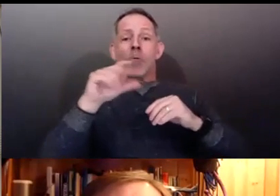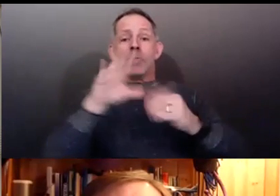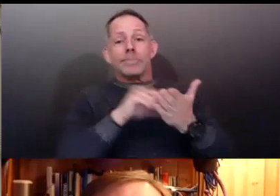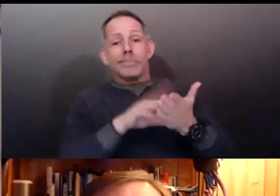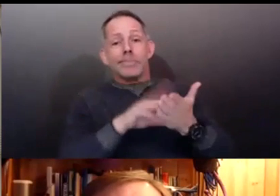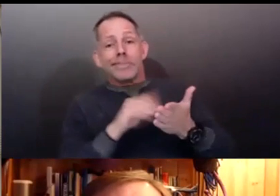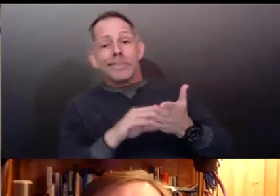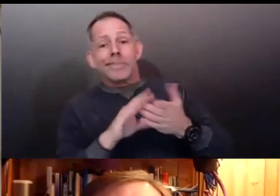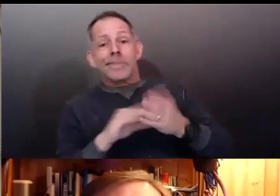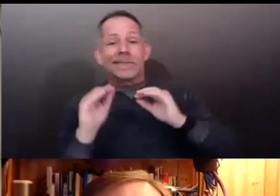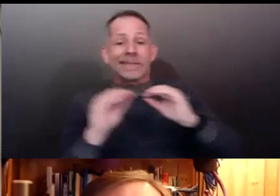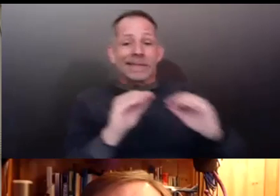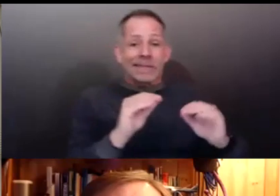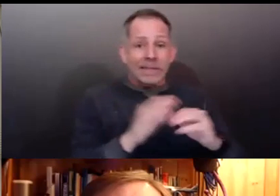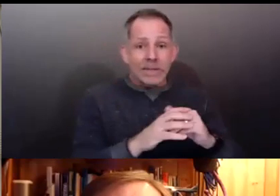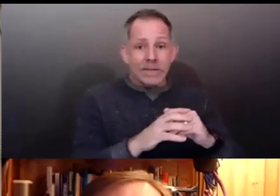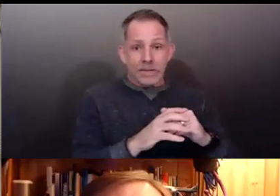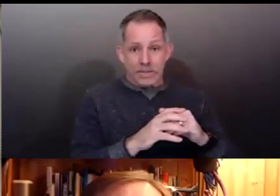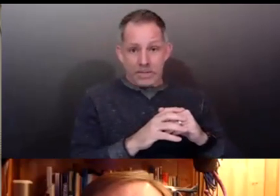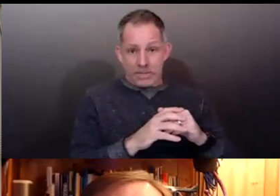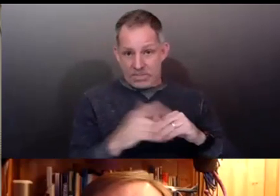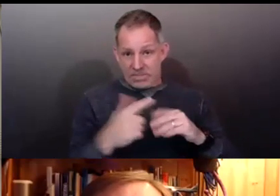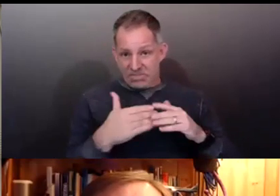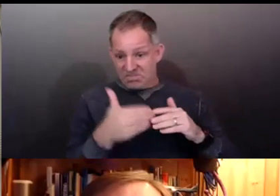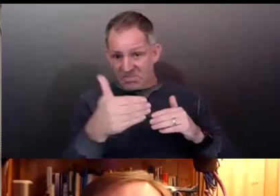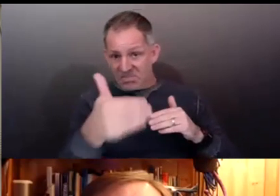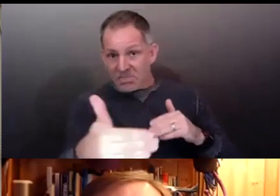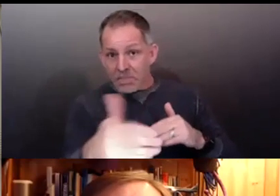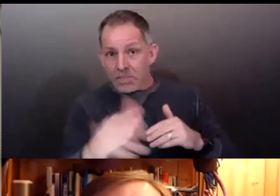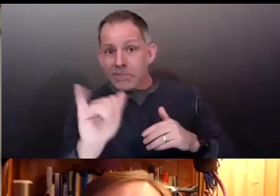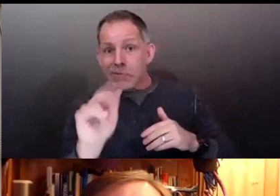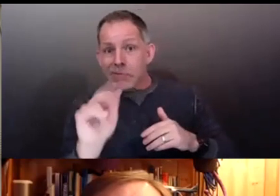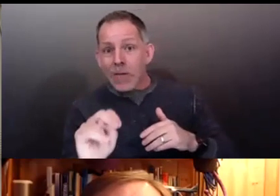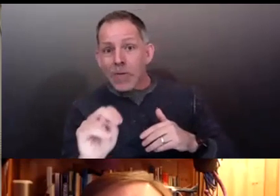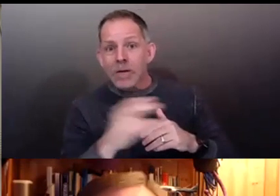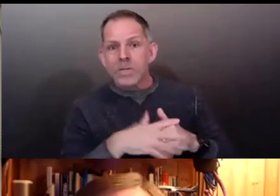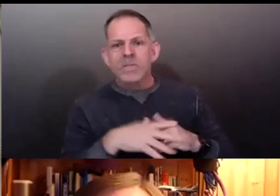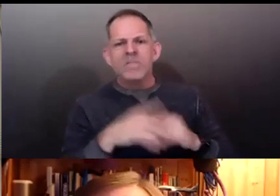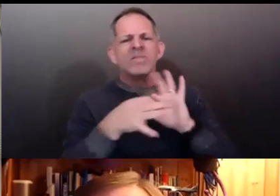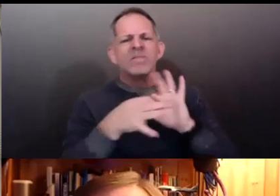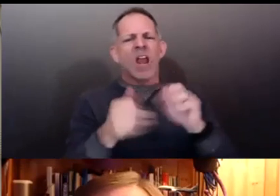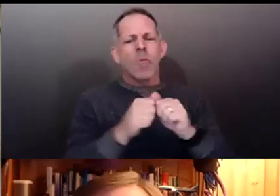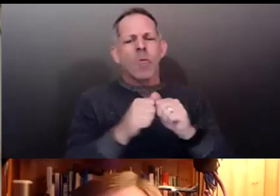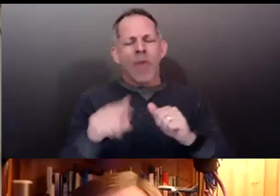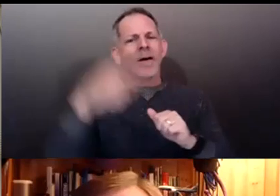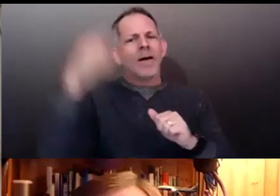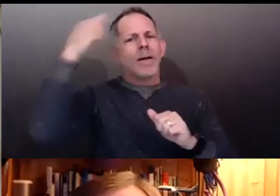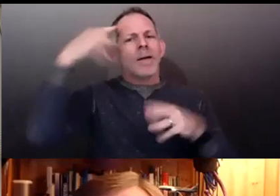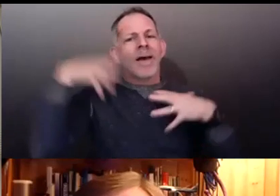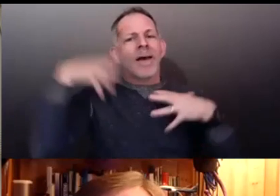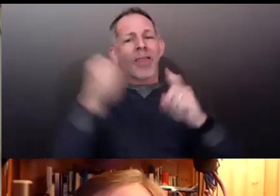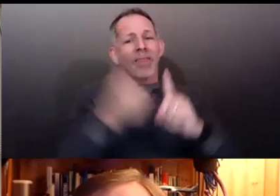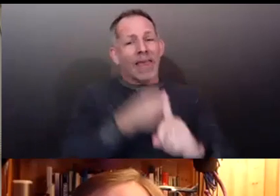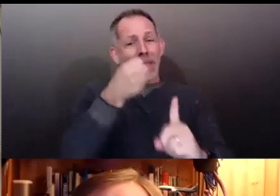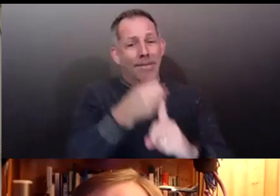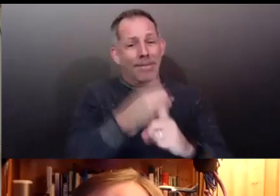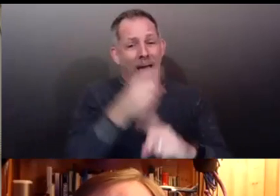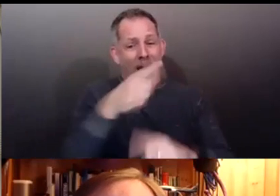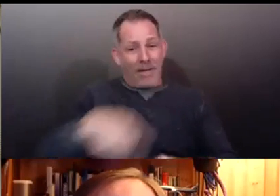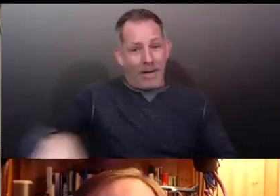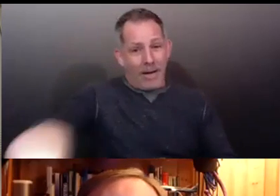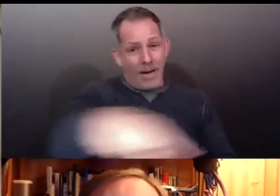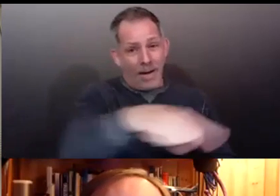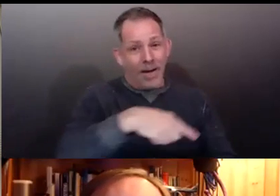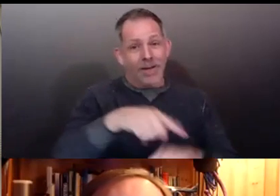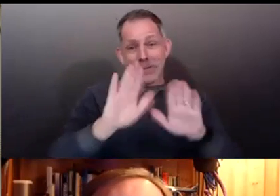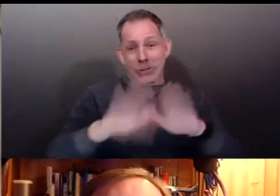some concerns about the mental health impacts as well as learning supports for those kids with the extended